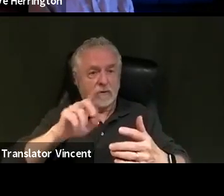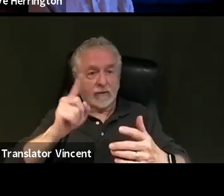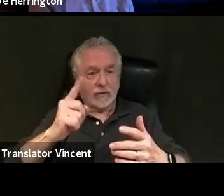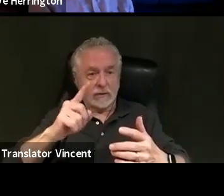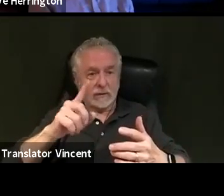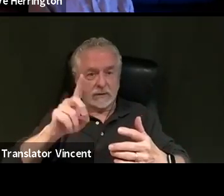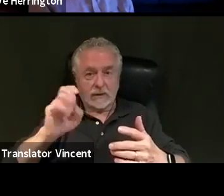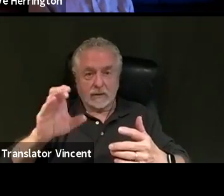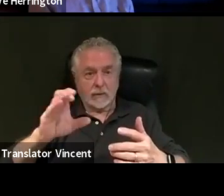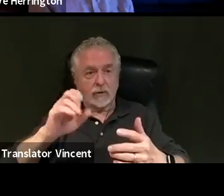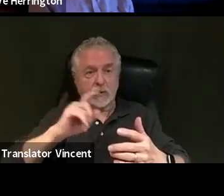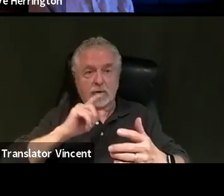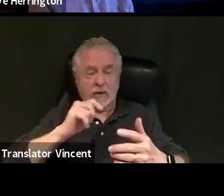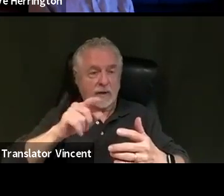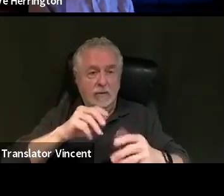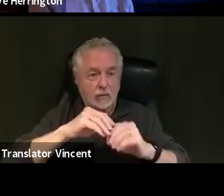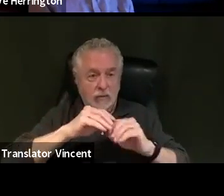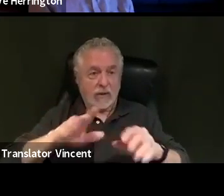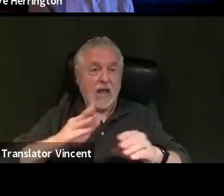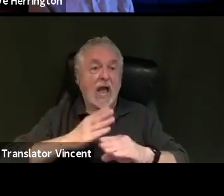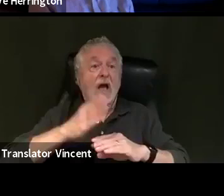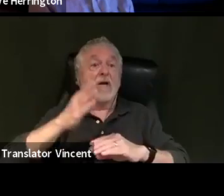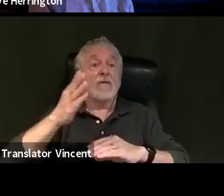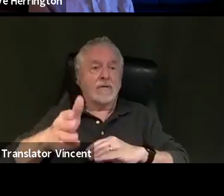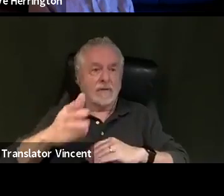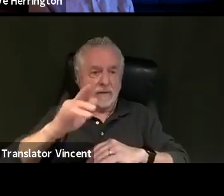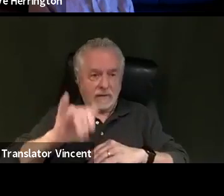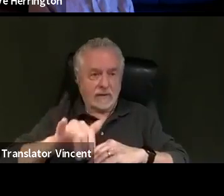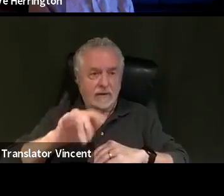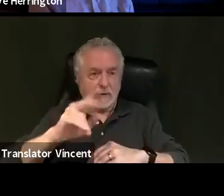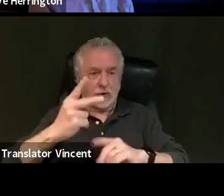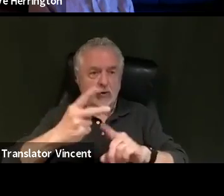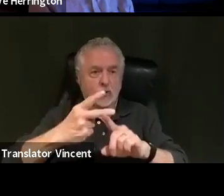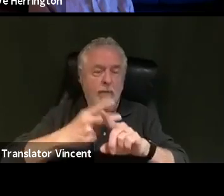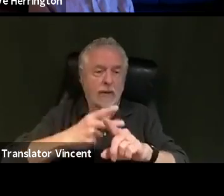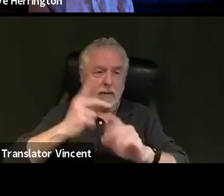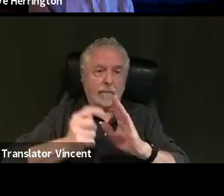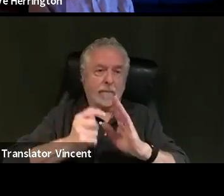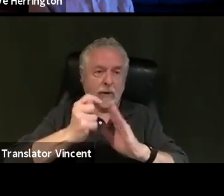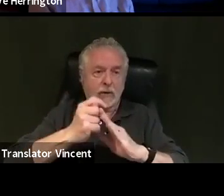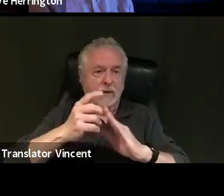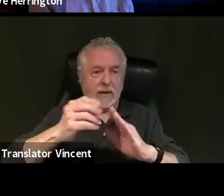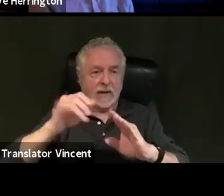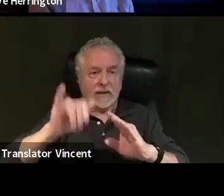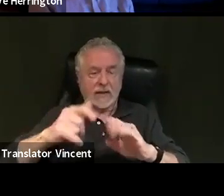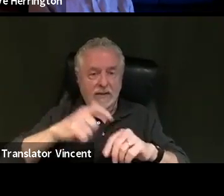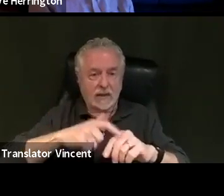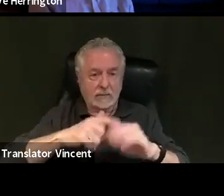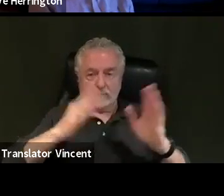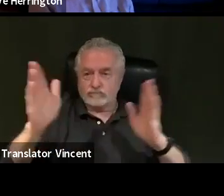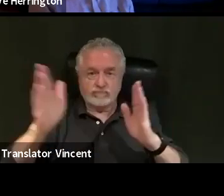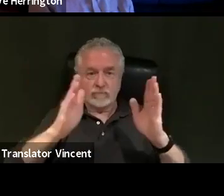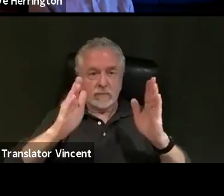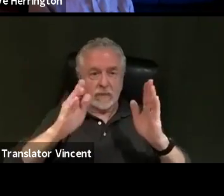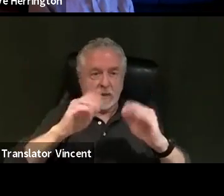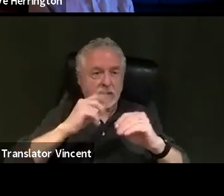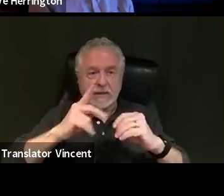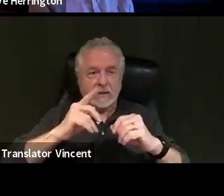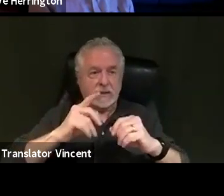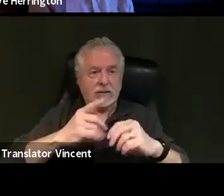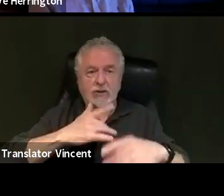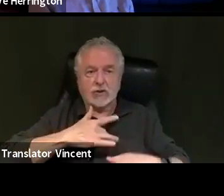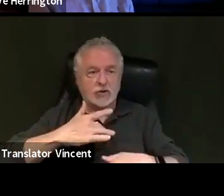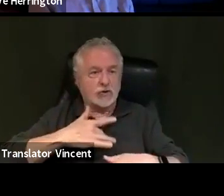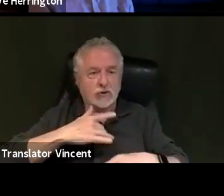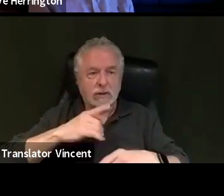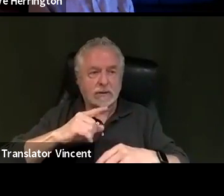right, in December. So it wasn't released until after that 2-month period. And in that time, they did not see any concerns,